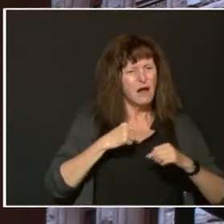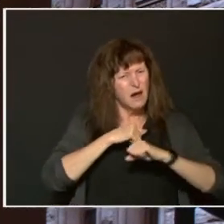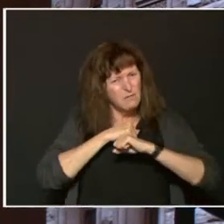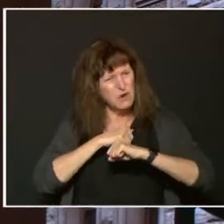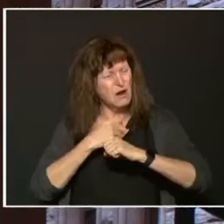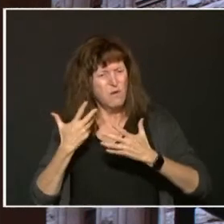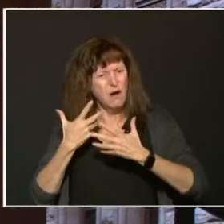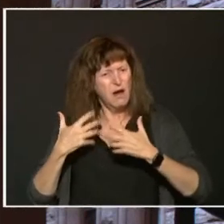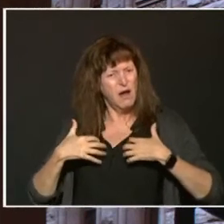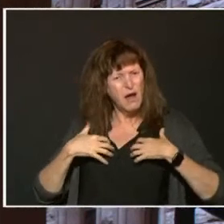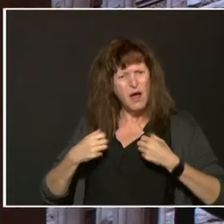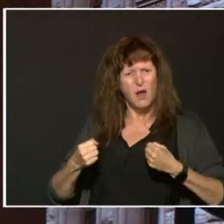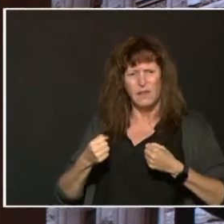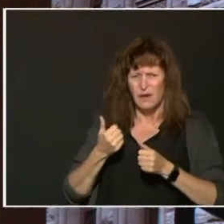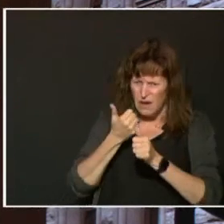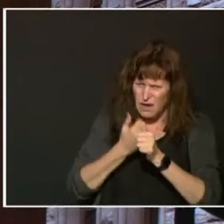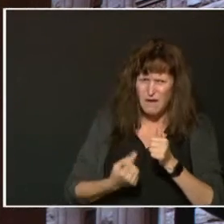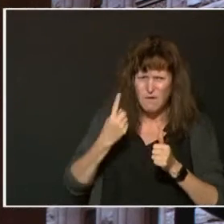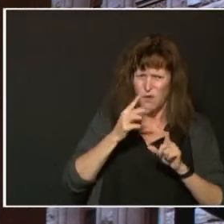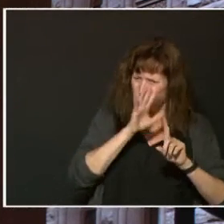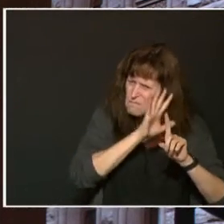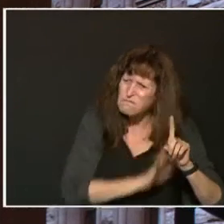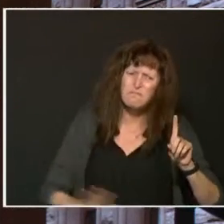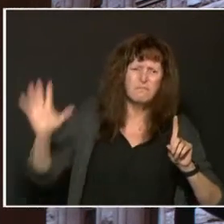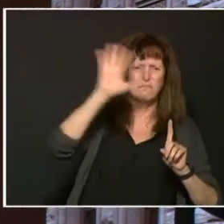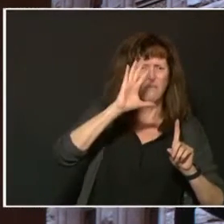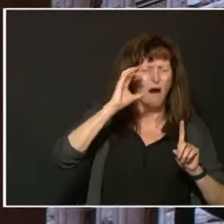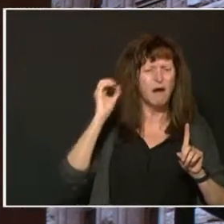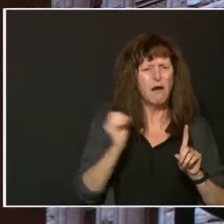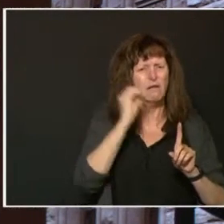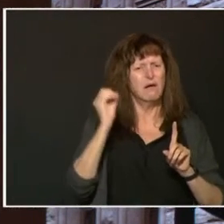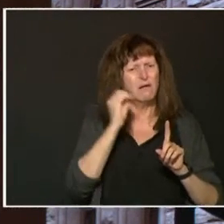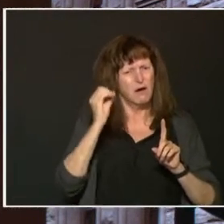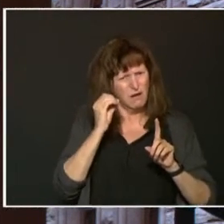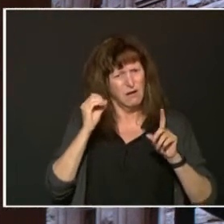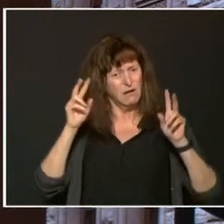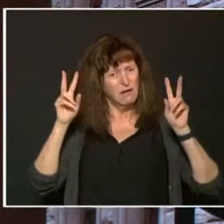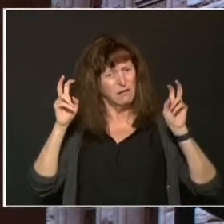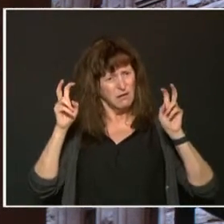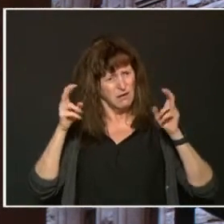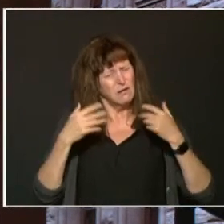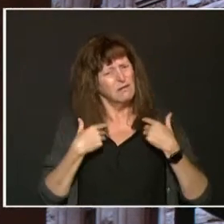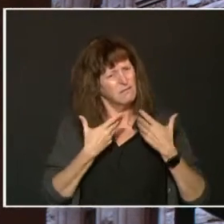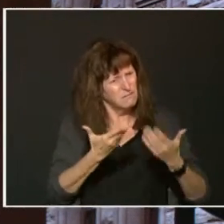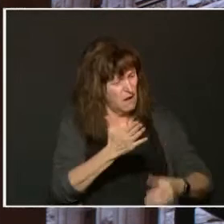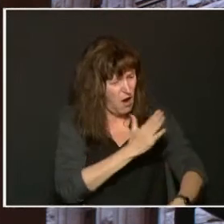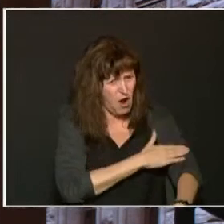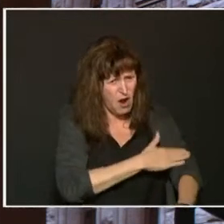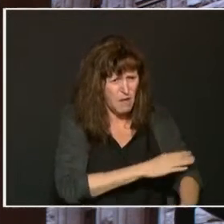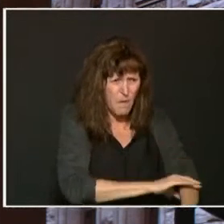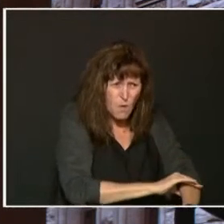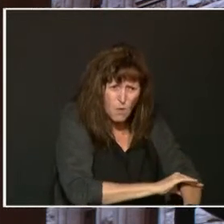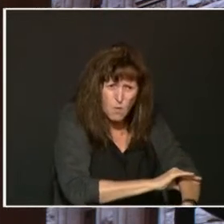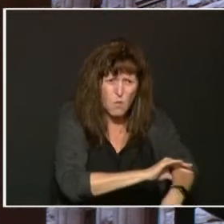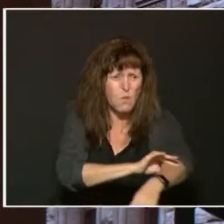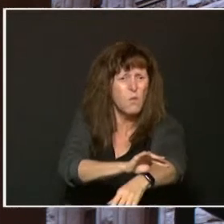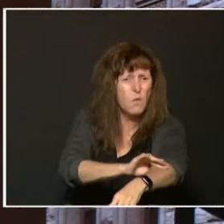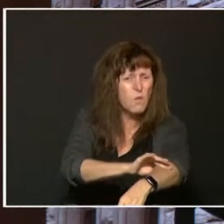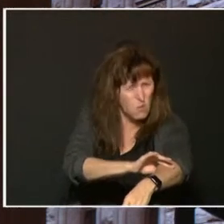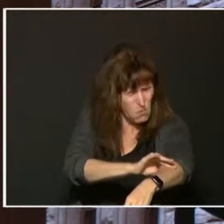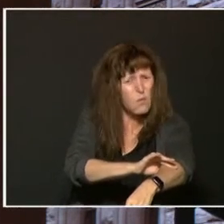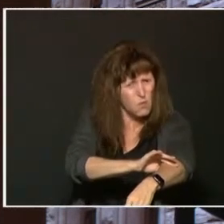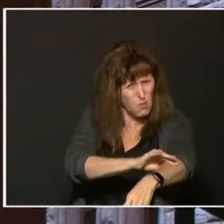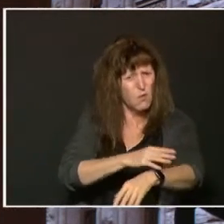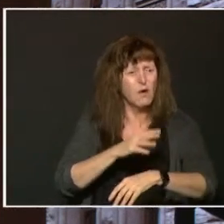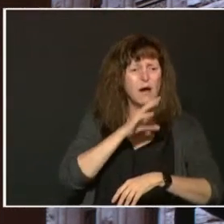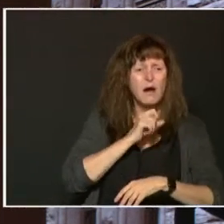repeat my call for arms. I want to remind every Ontarian that anyone aged 12 and over are now eligible for